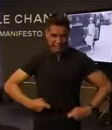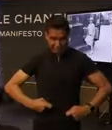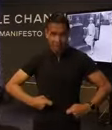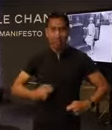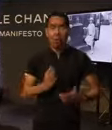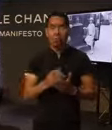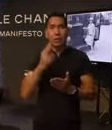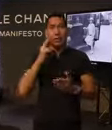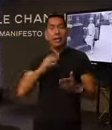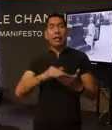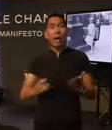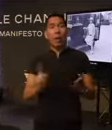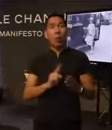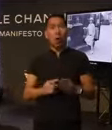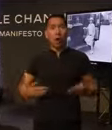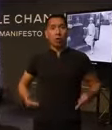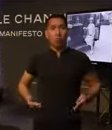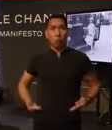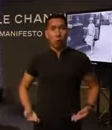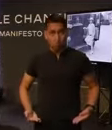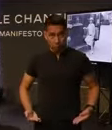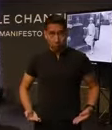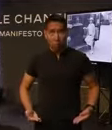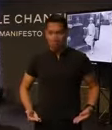dropped waists, these very kind of